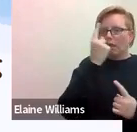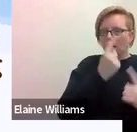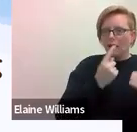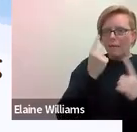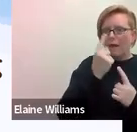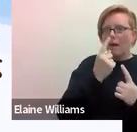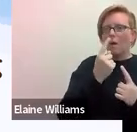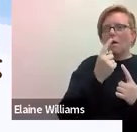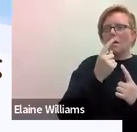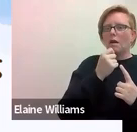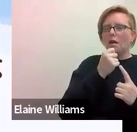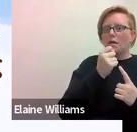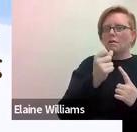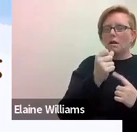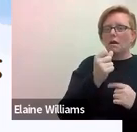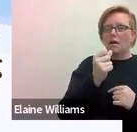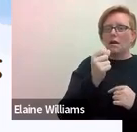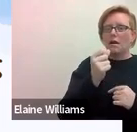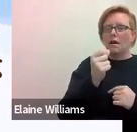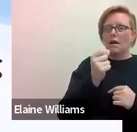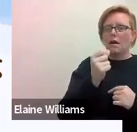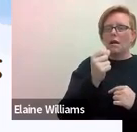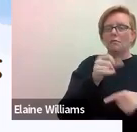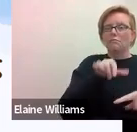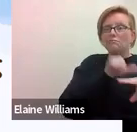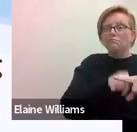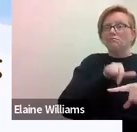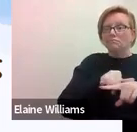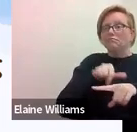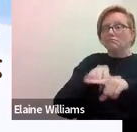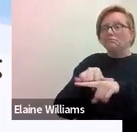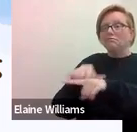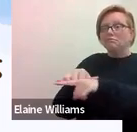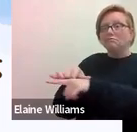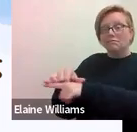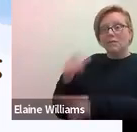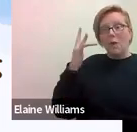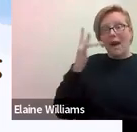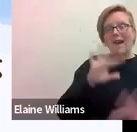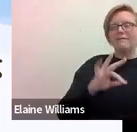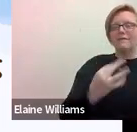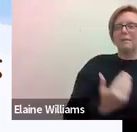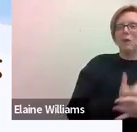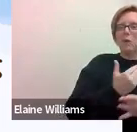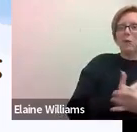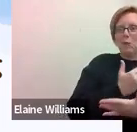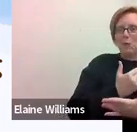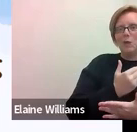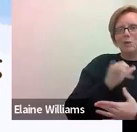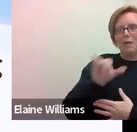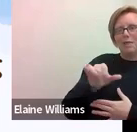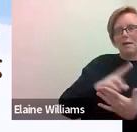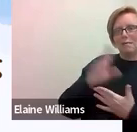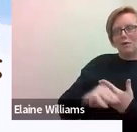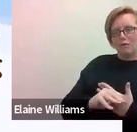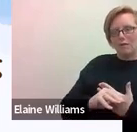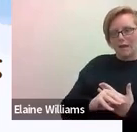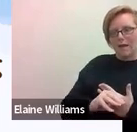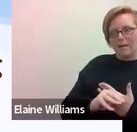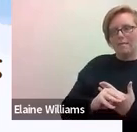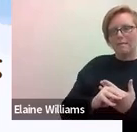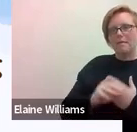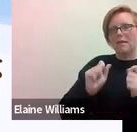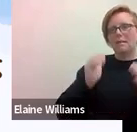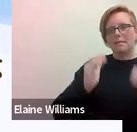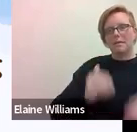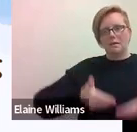special ed terms that we use and abbreviations when we're having a transition meeting, and making it be very